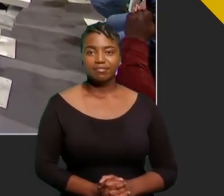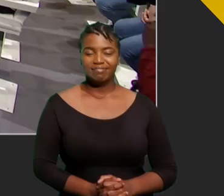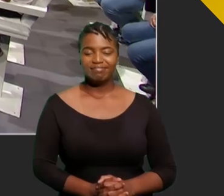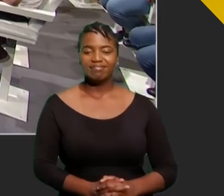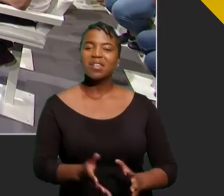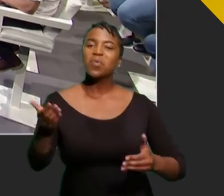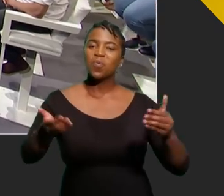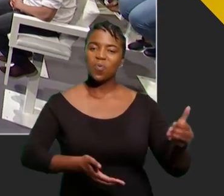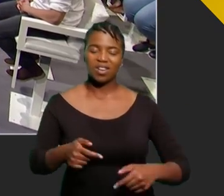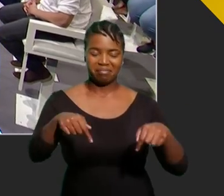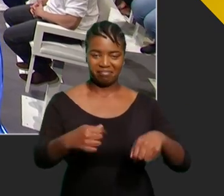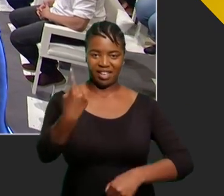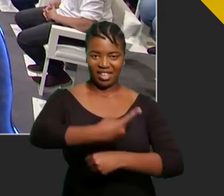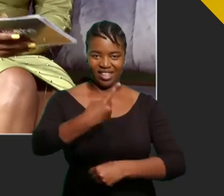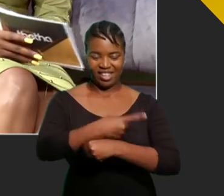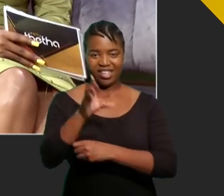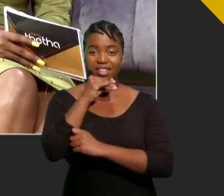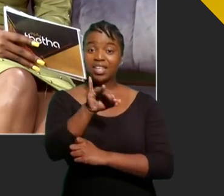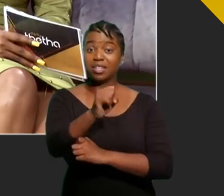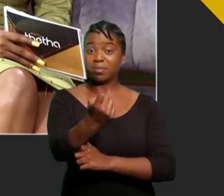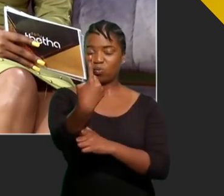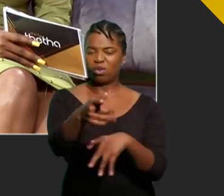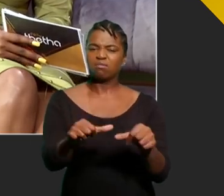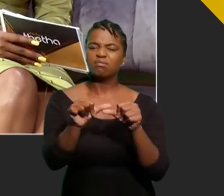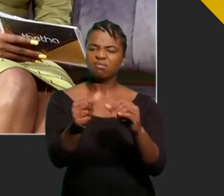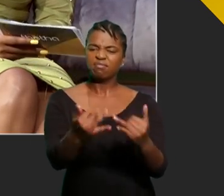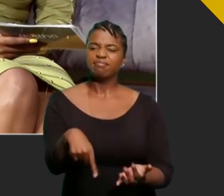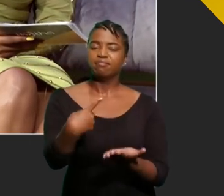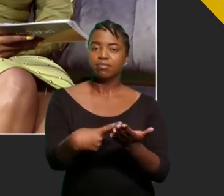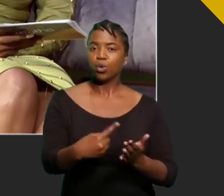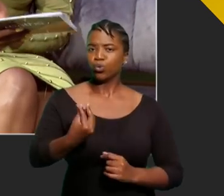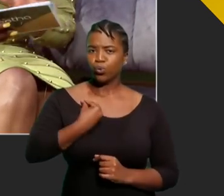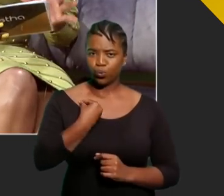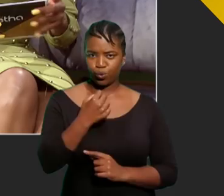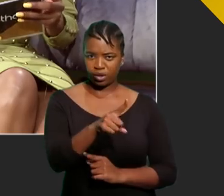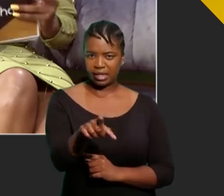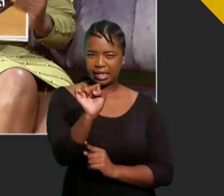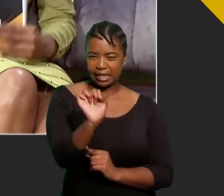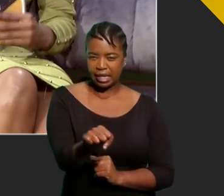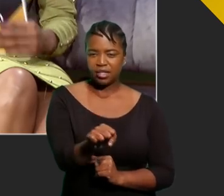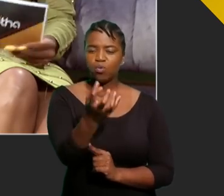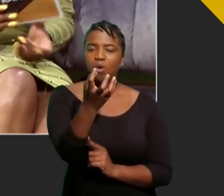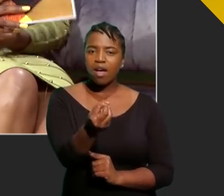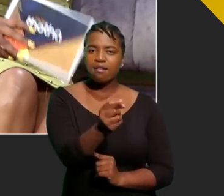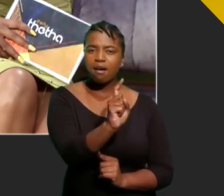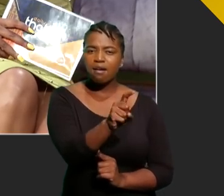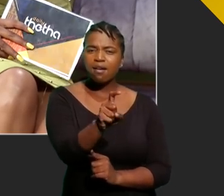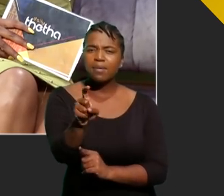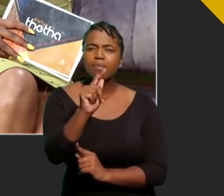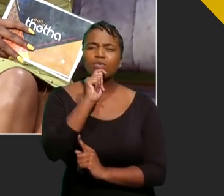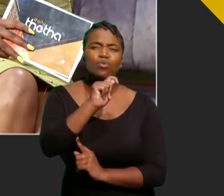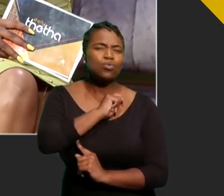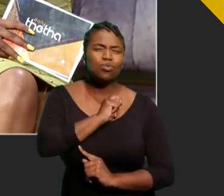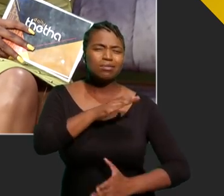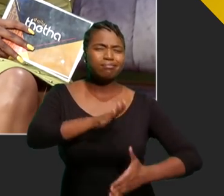We welcome you back, Lagu Daily Thetha, SABC 1. That could be a conclusion to Lam Chanjik saying, Gabantabasha, part of course, I'm a commission. School more good together. Is